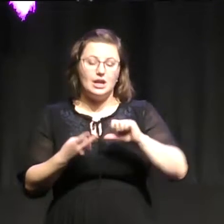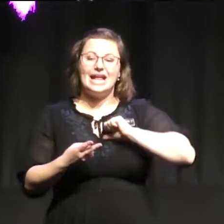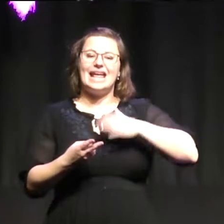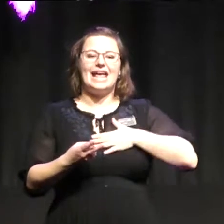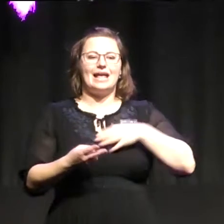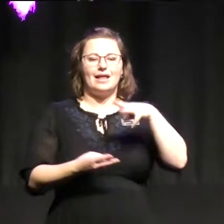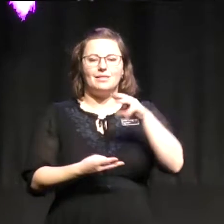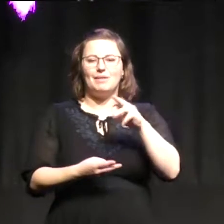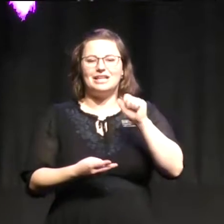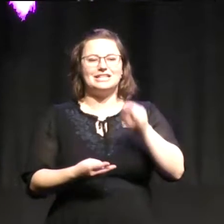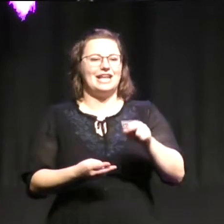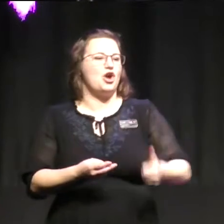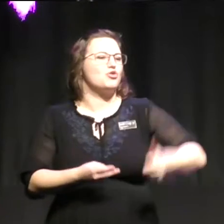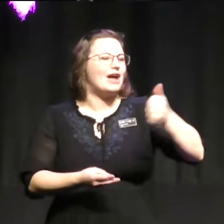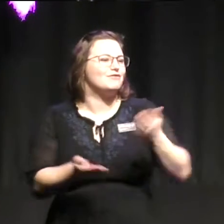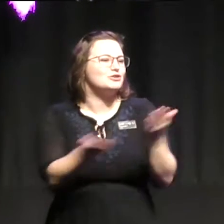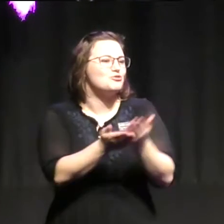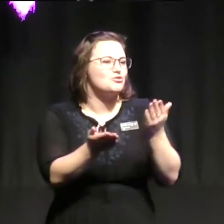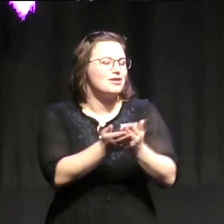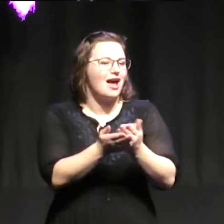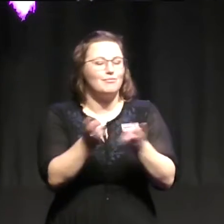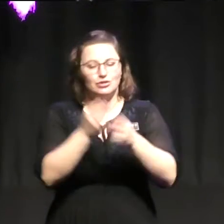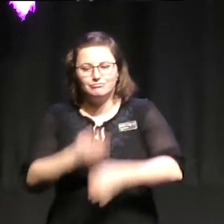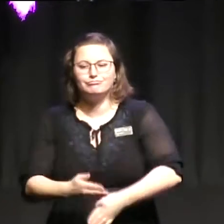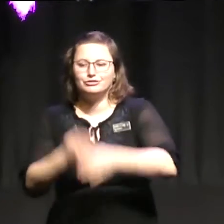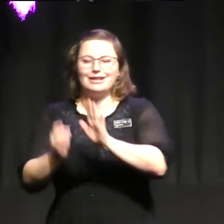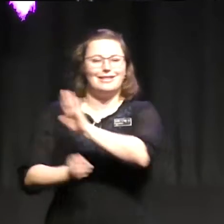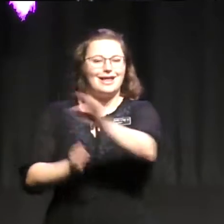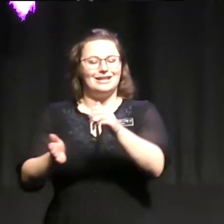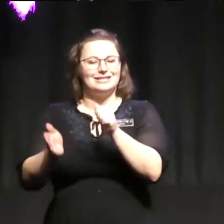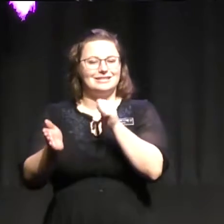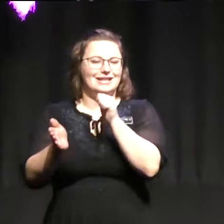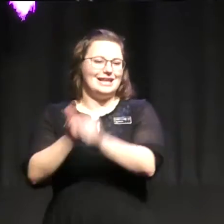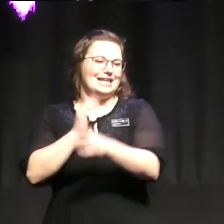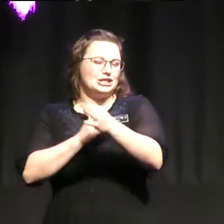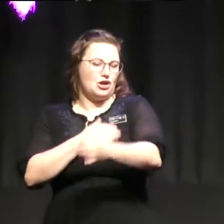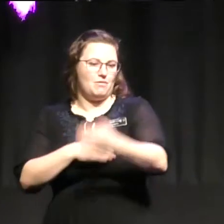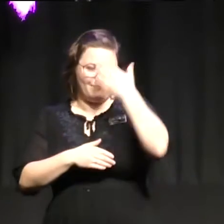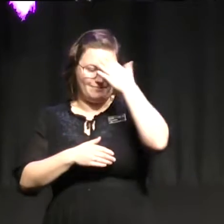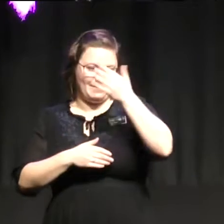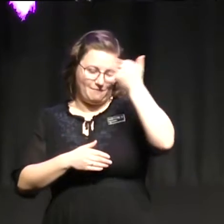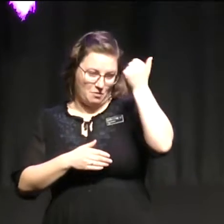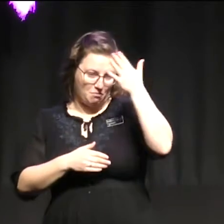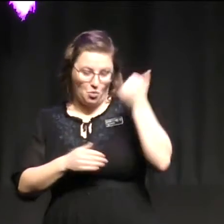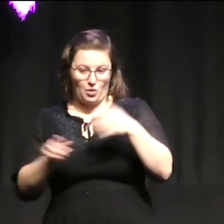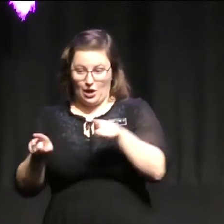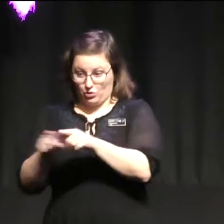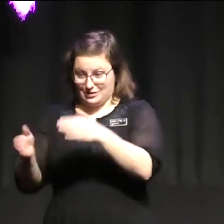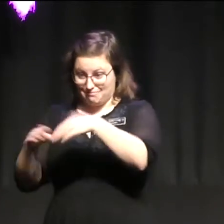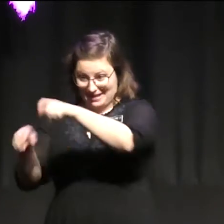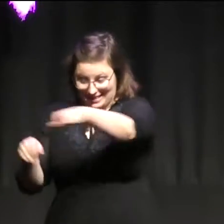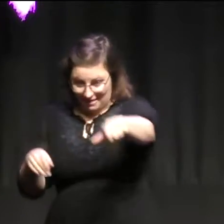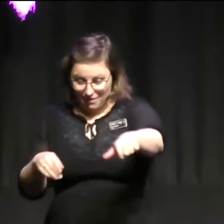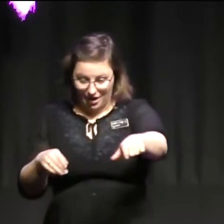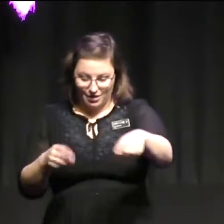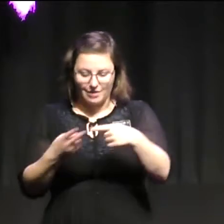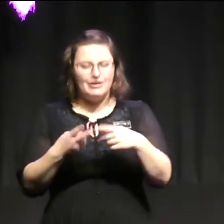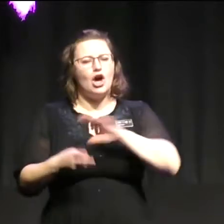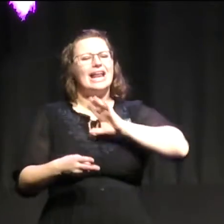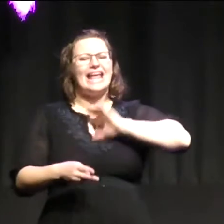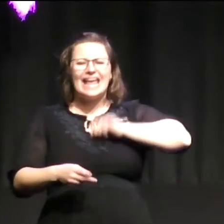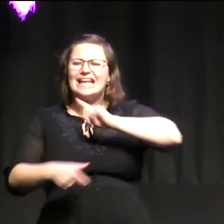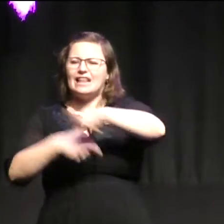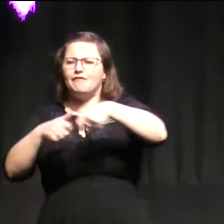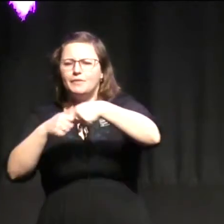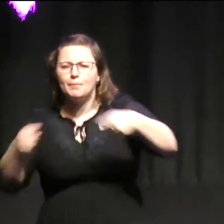managers school, which works on building the managerial and leadership capabilities of our members. We have our own federations. We